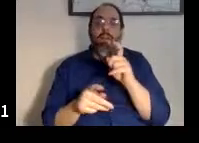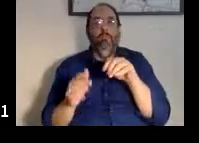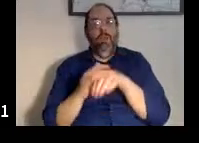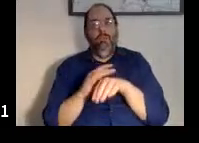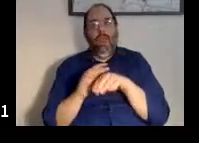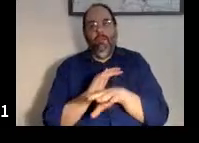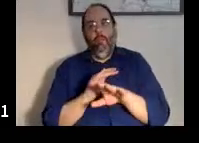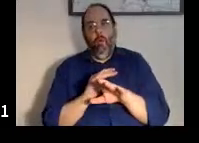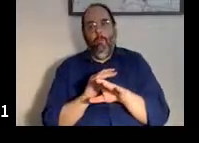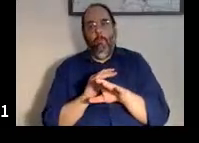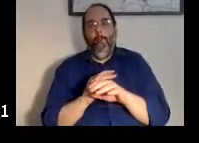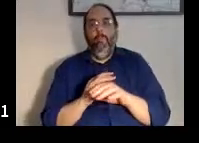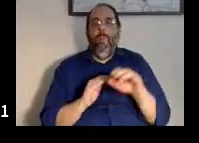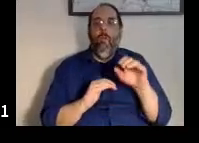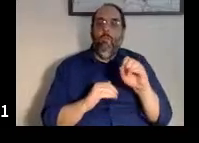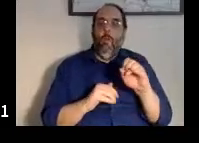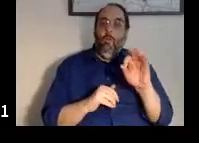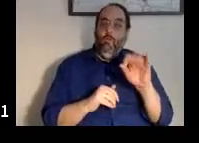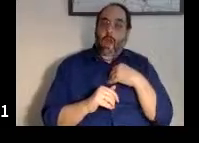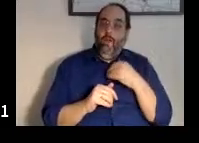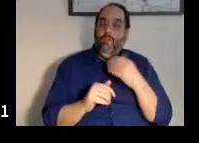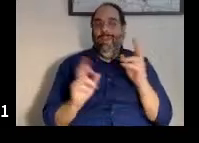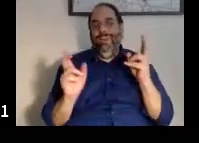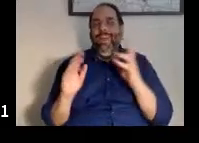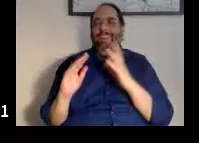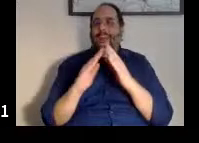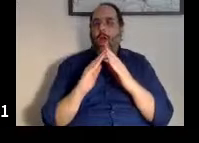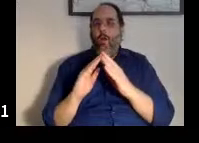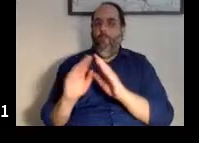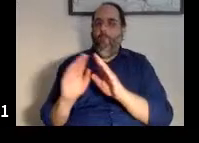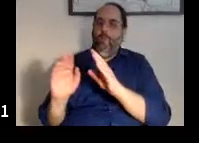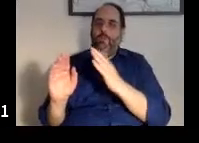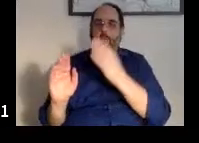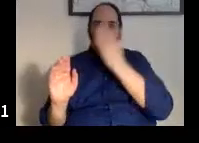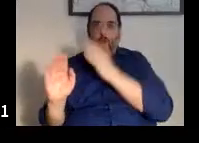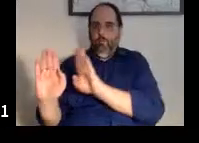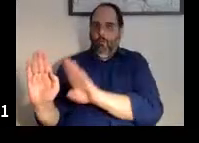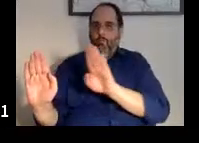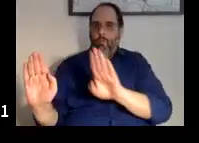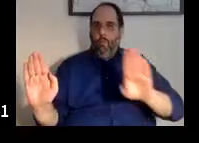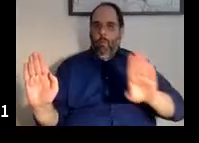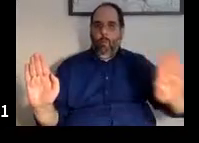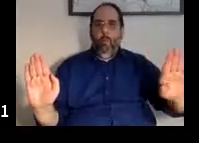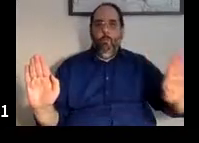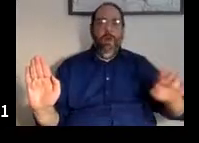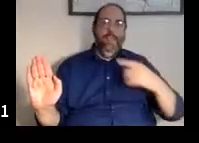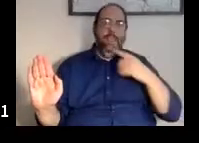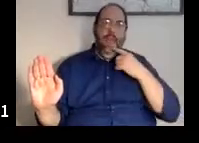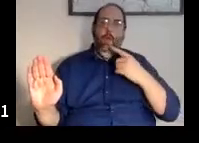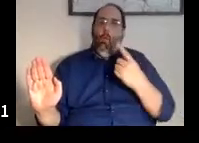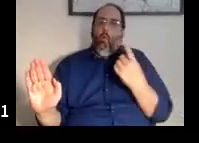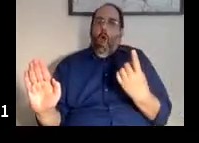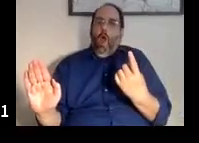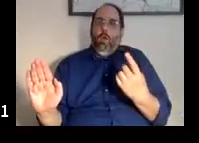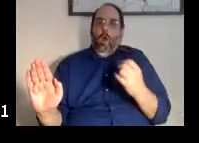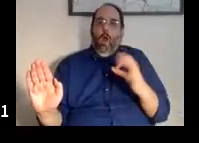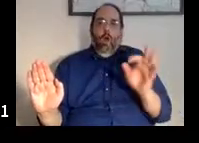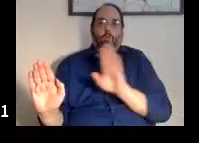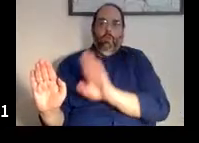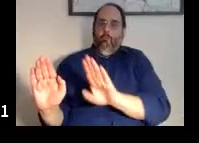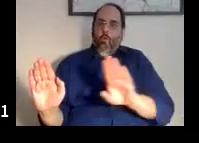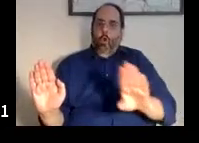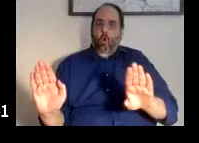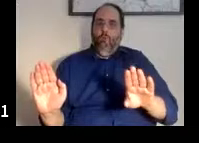have to be accessible. So if you had a little town or something like that, I would say that at least one of them would have to be